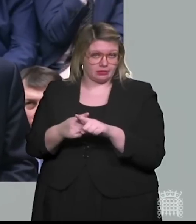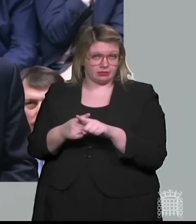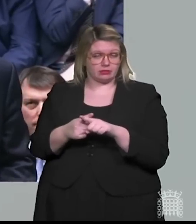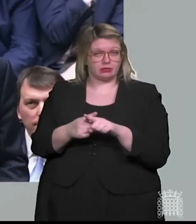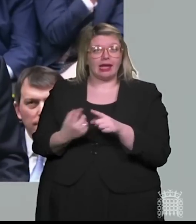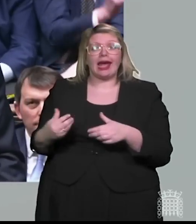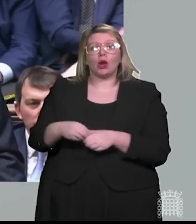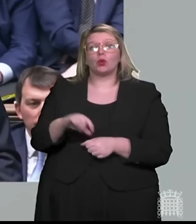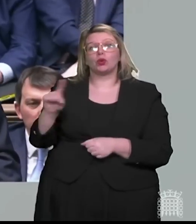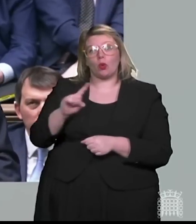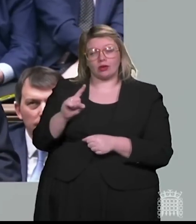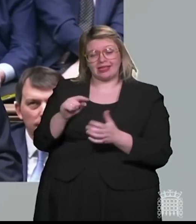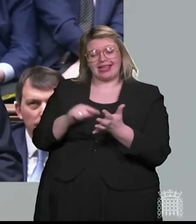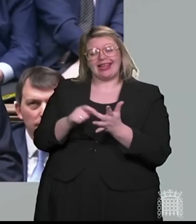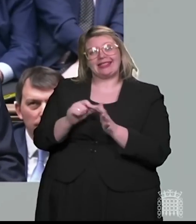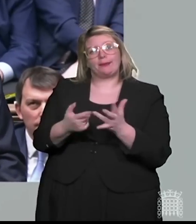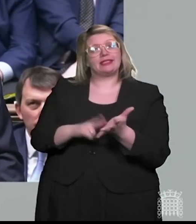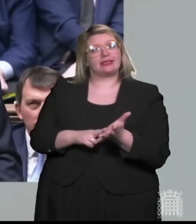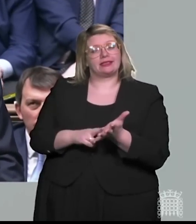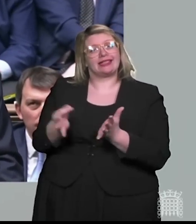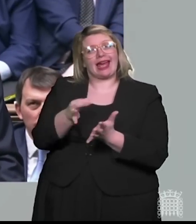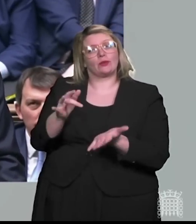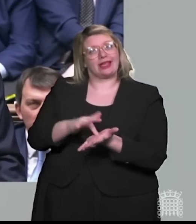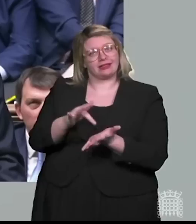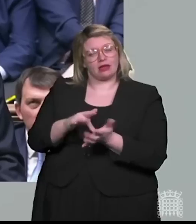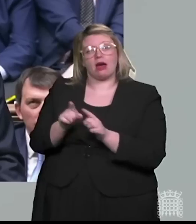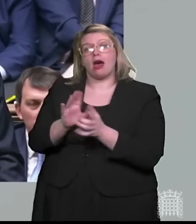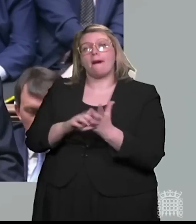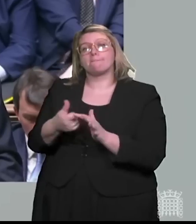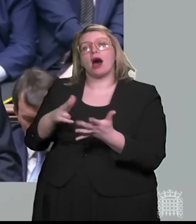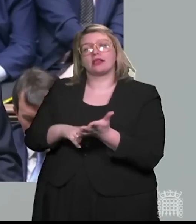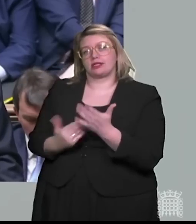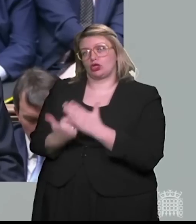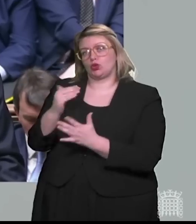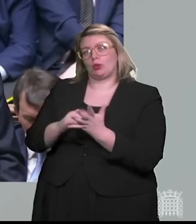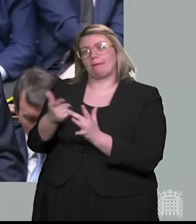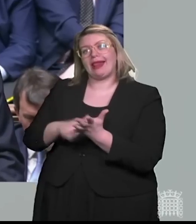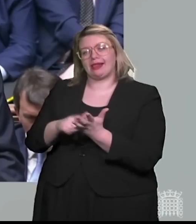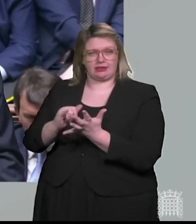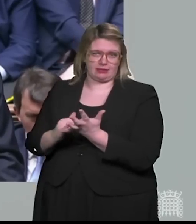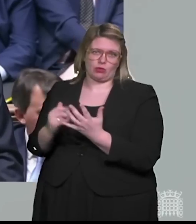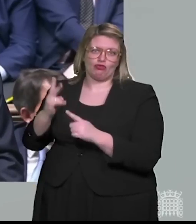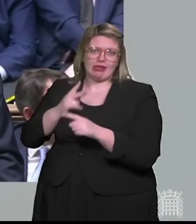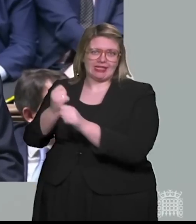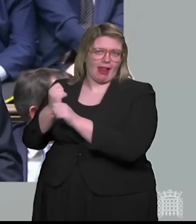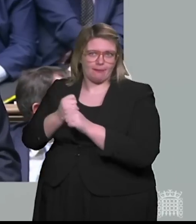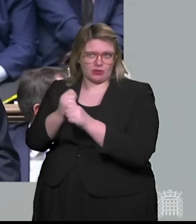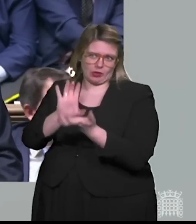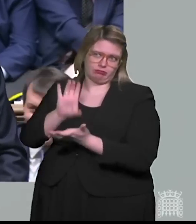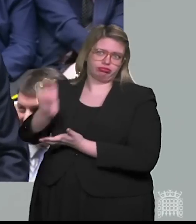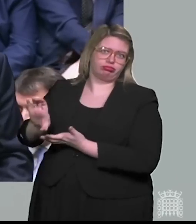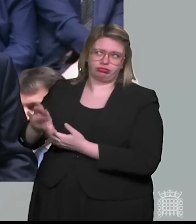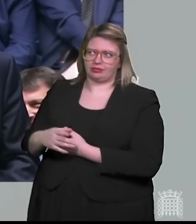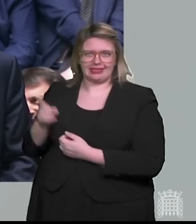the regeneration of Tipton Town Centre and the Marsden New Mills redevelopment scheme. I'm also announcing